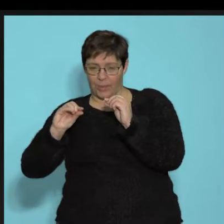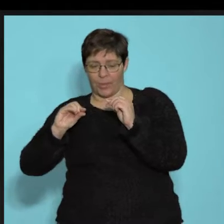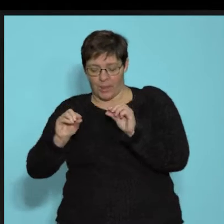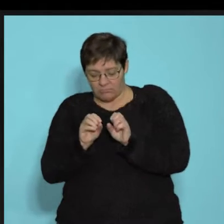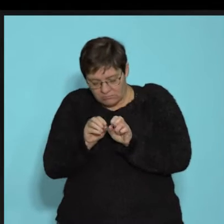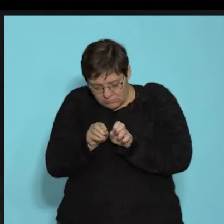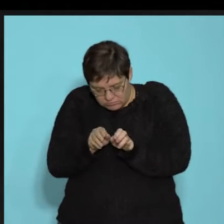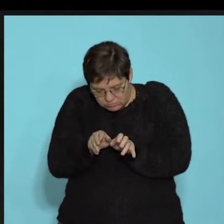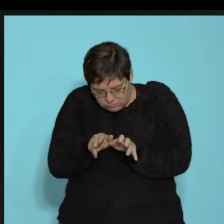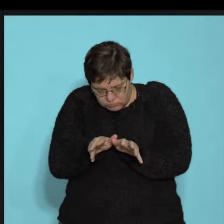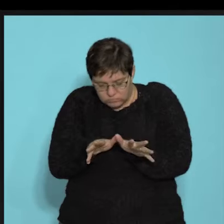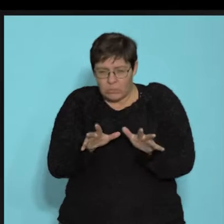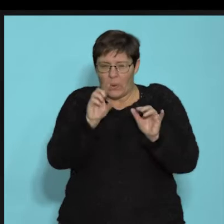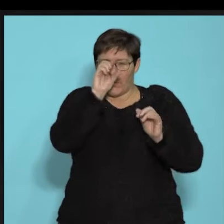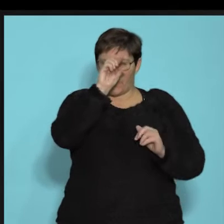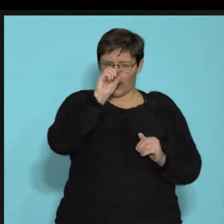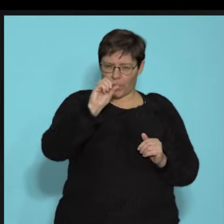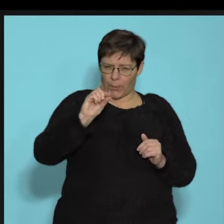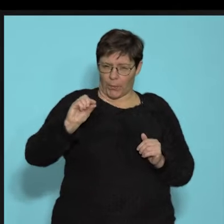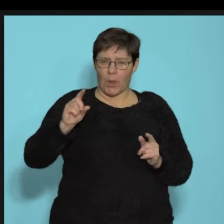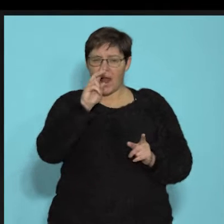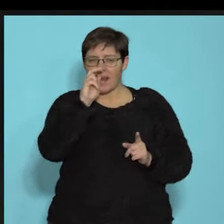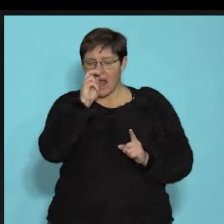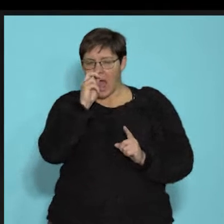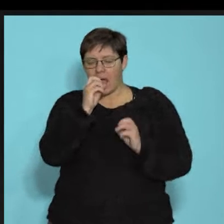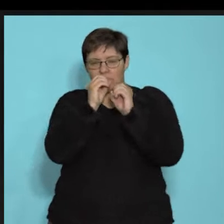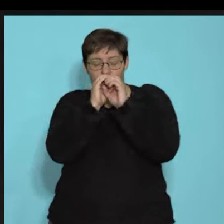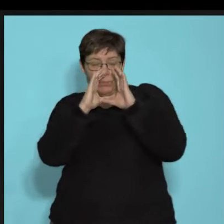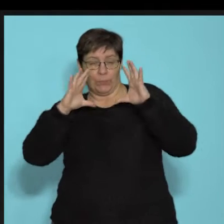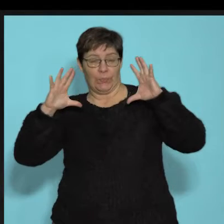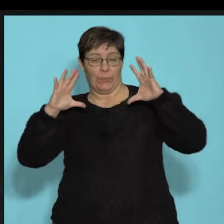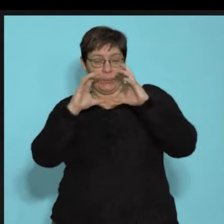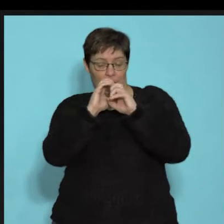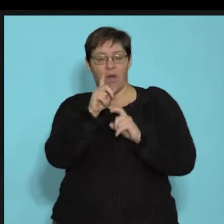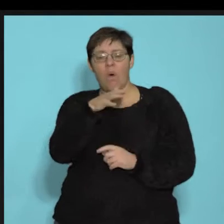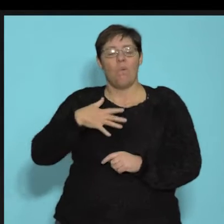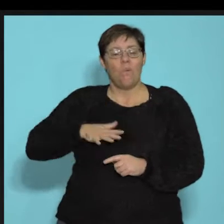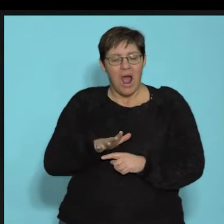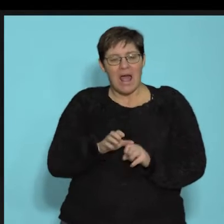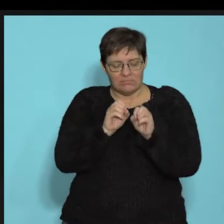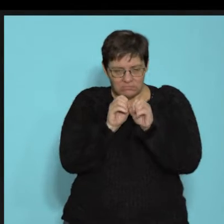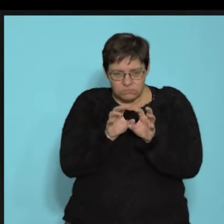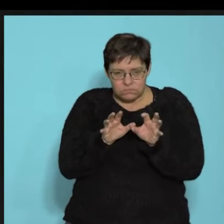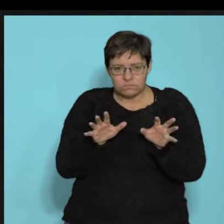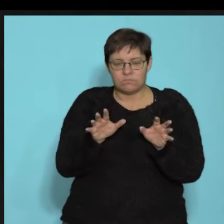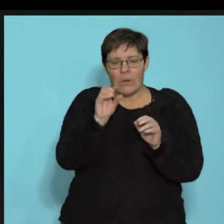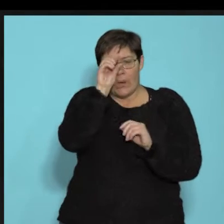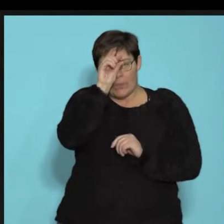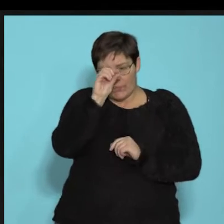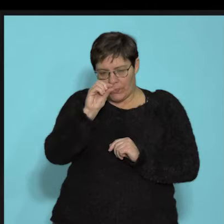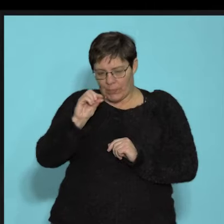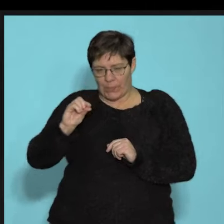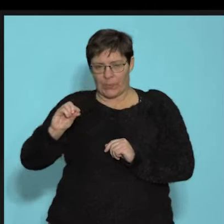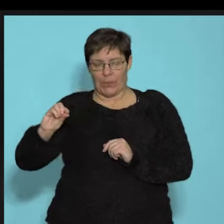your lungs to be these balloons I'm going to show you just now. So you want these little tubes to get smaller